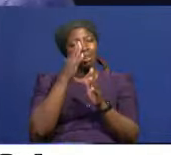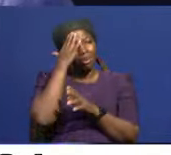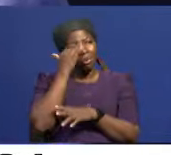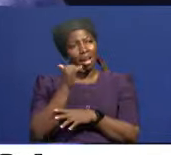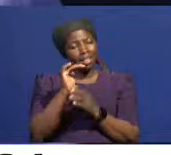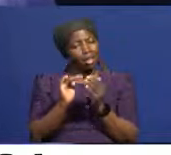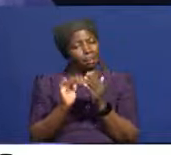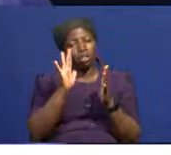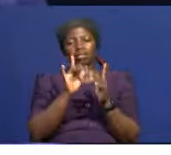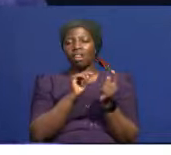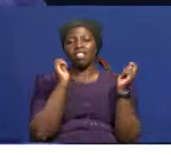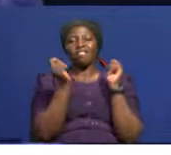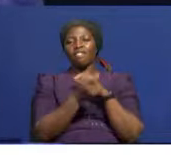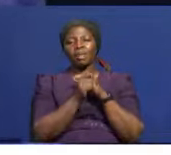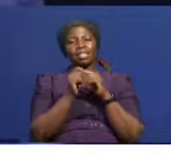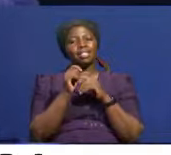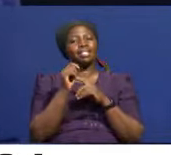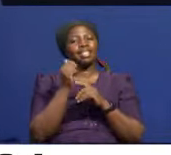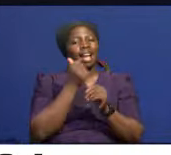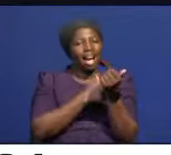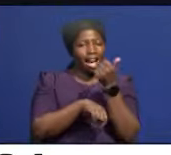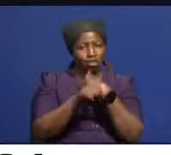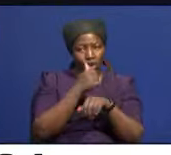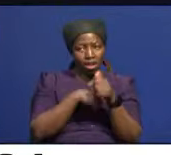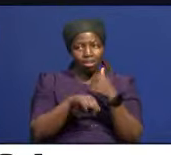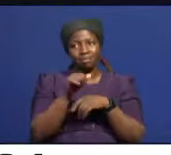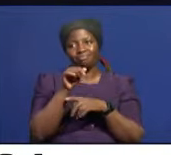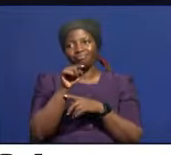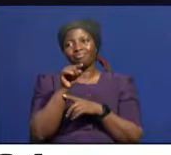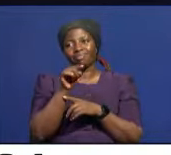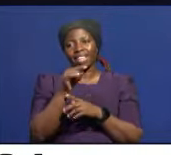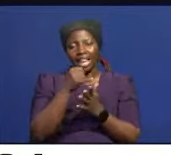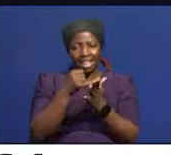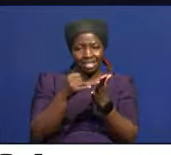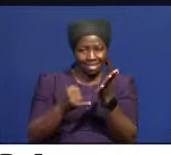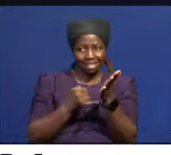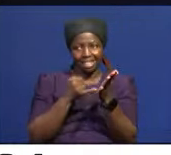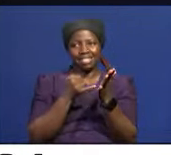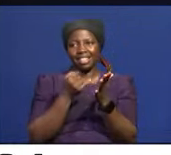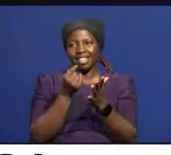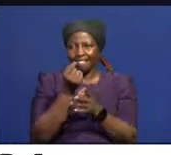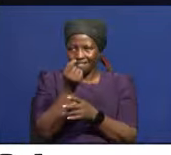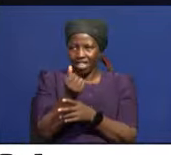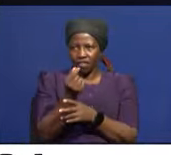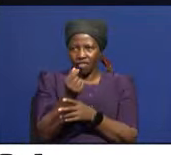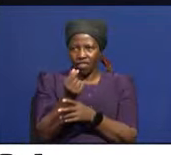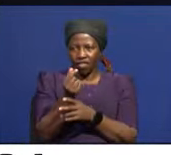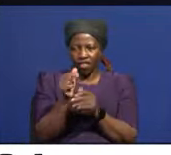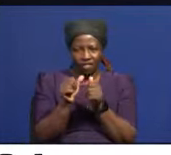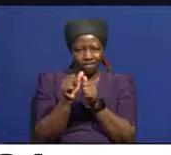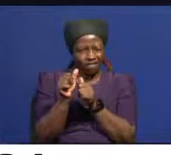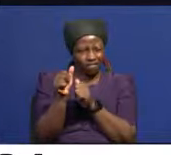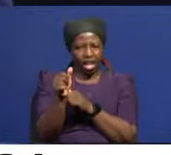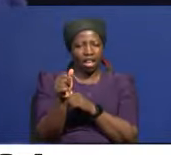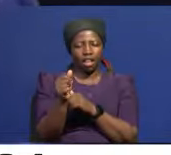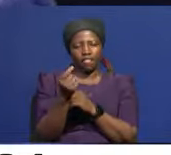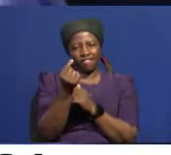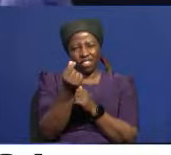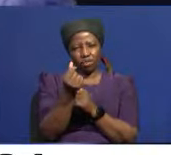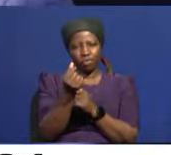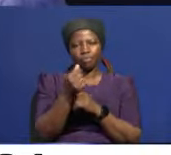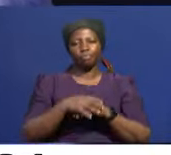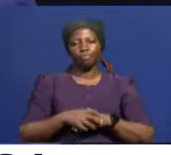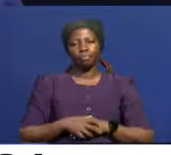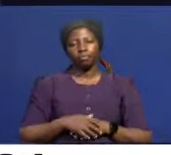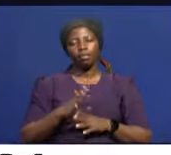the most transformative interventions are just but a few decisions away. At